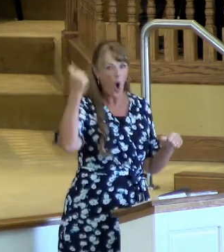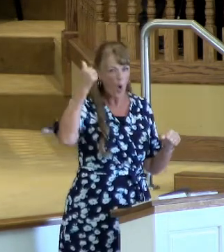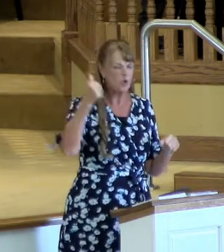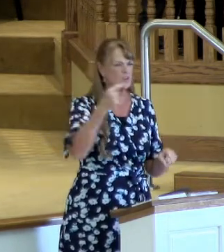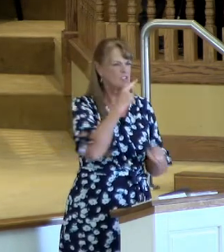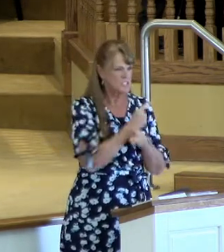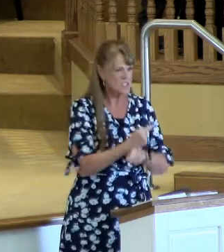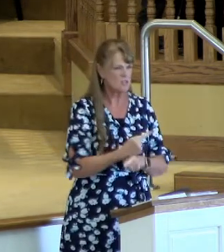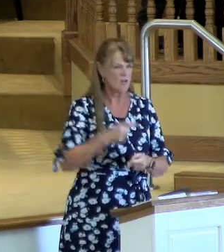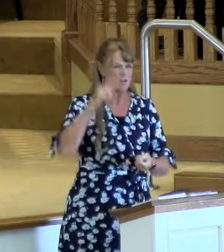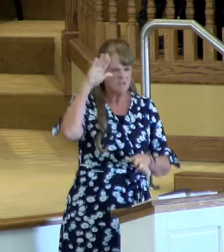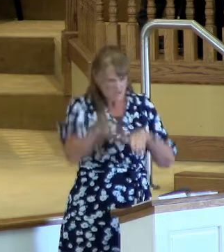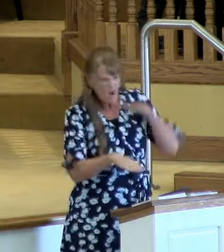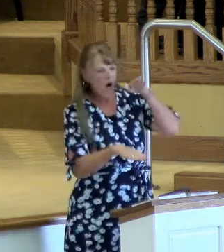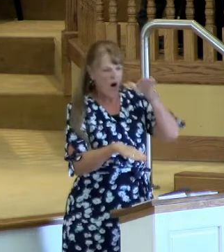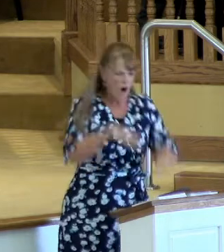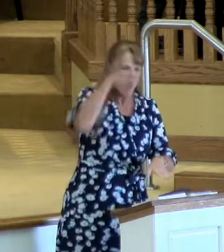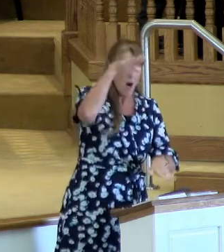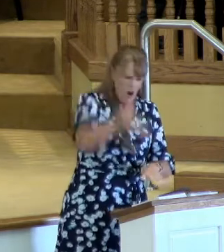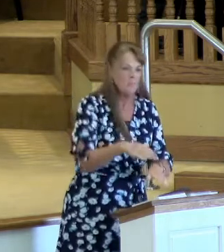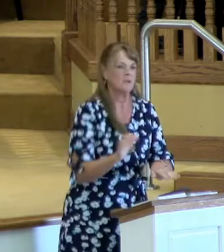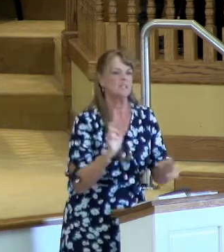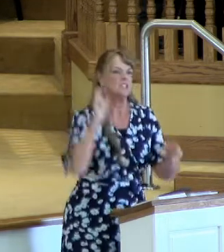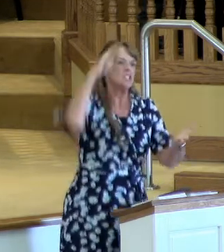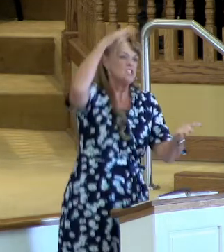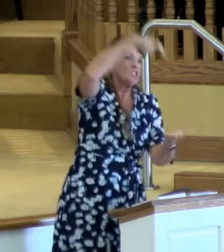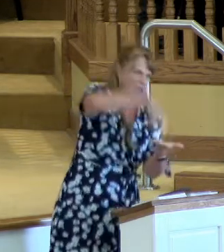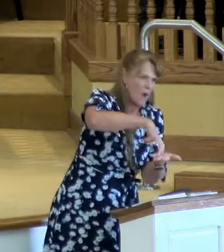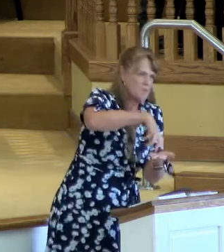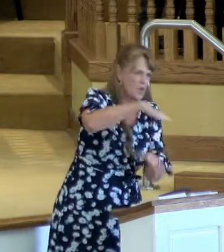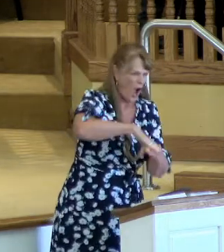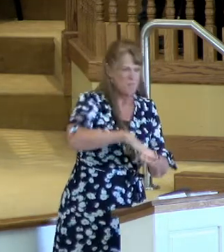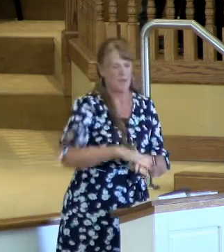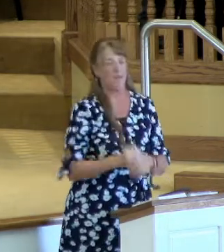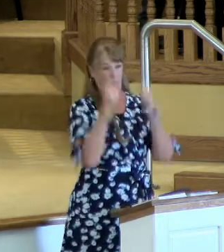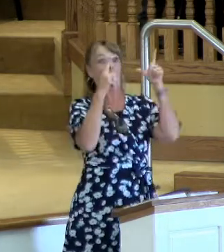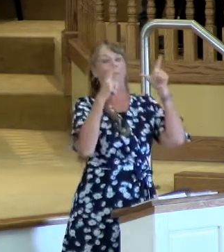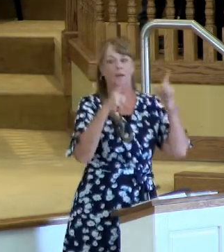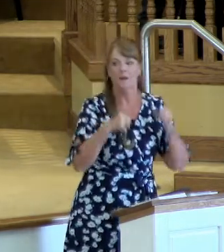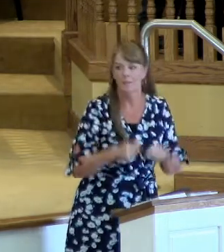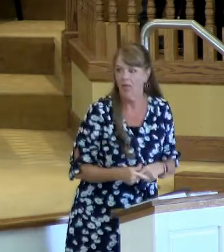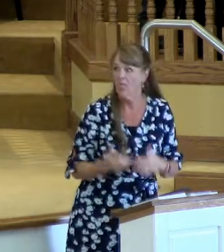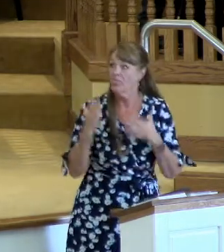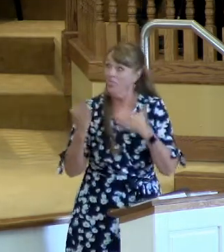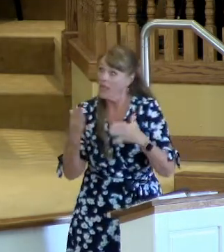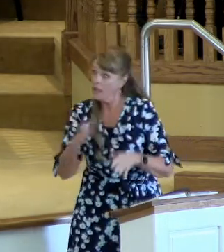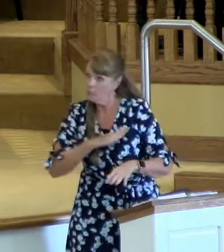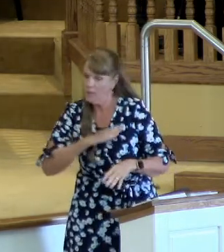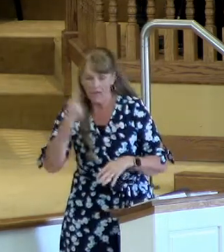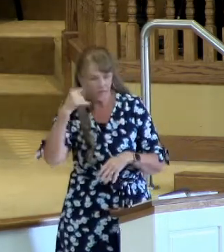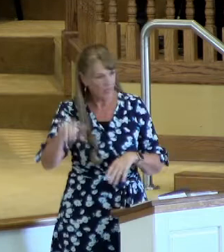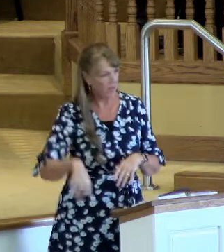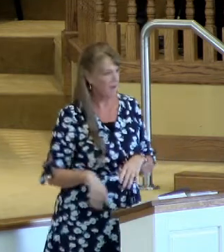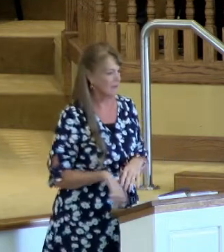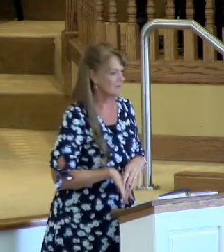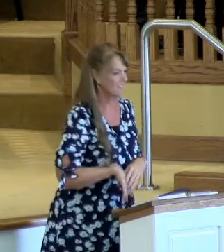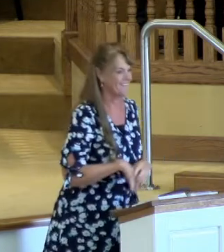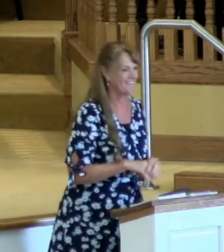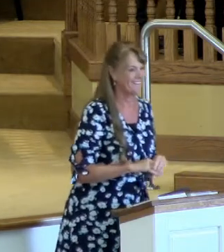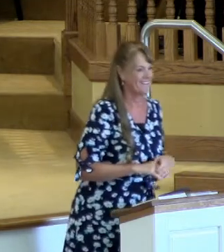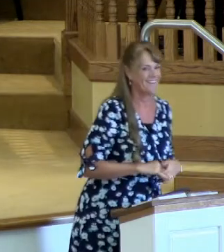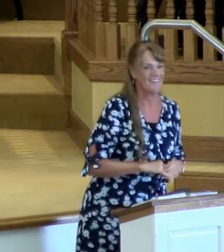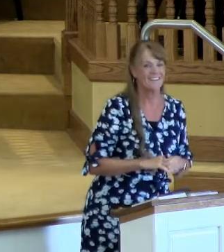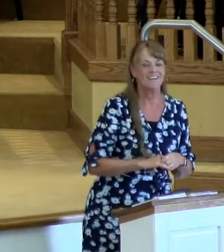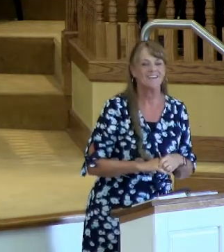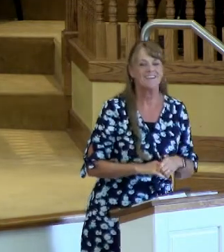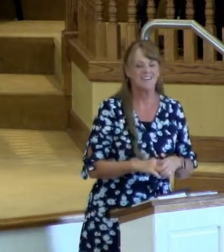stomping and jumped on top of me. So thanks to Brielle for that, but we're so glad you're all here. We're going to go ahead and pray for the evening and for the upcoming message.